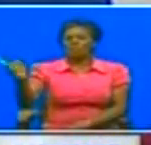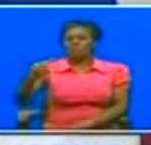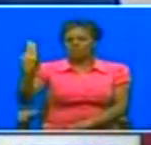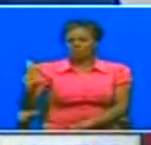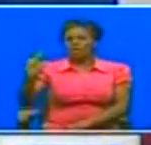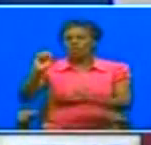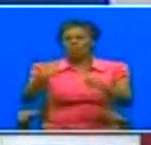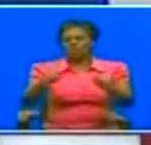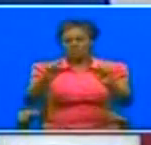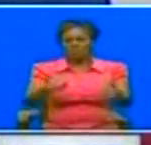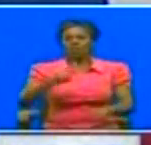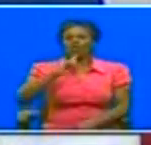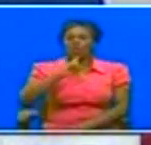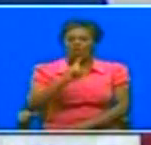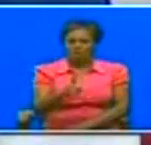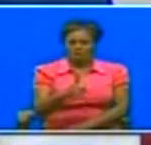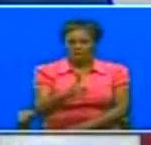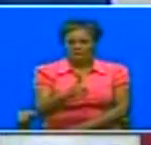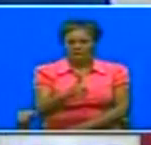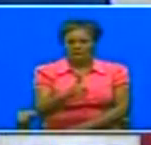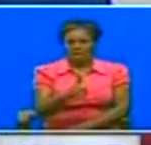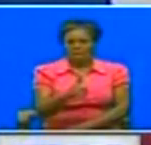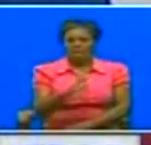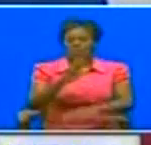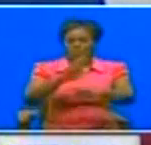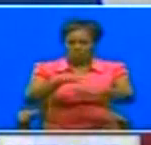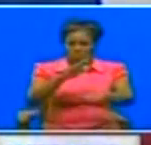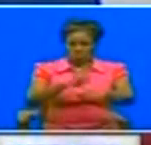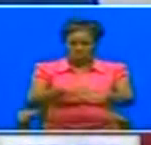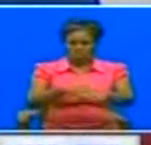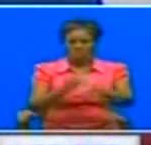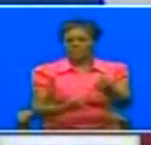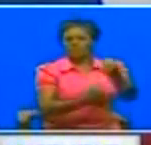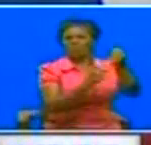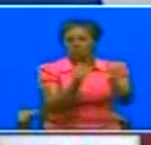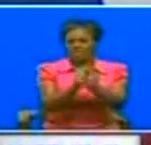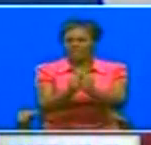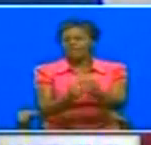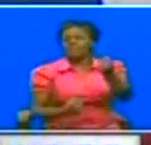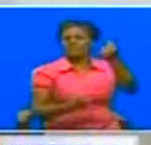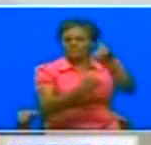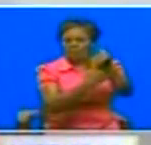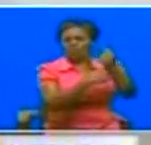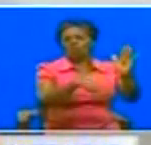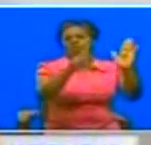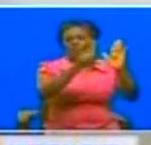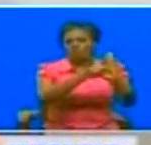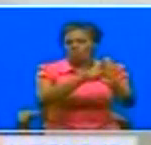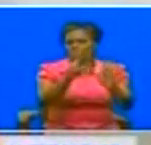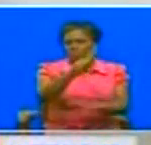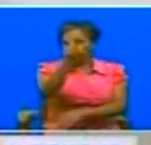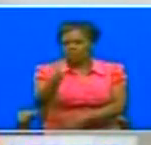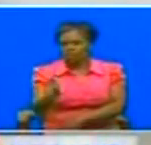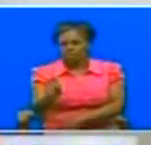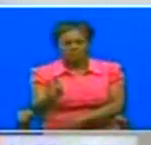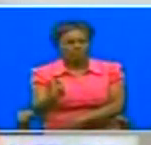Kenyatta could have made this directive and it find the backing of law in order for it to work? Alan, it